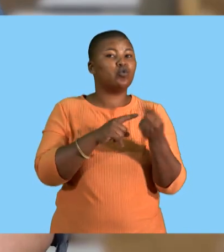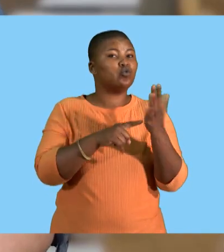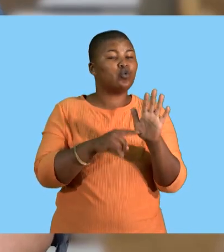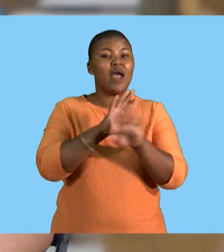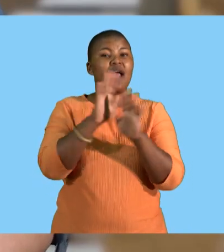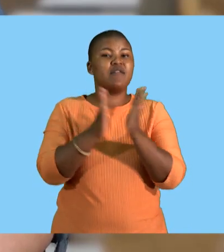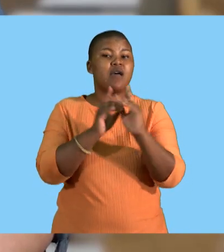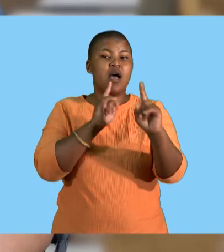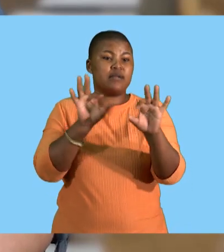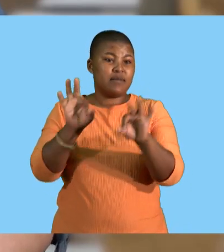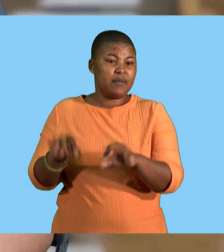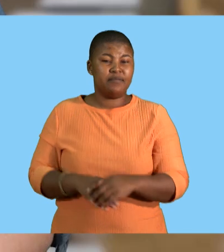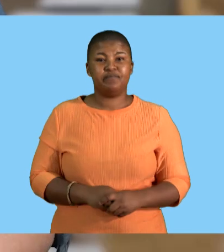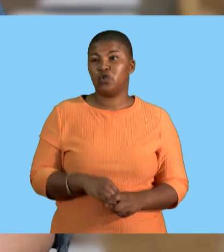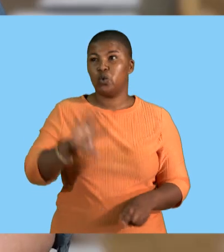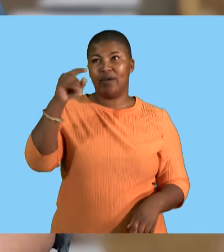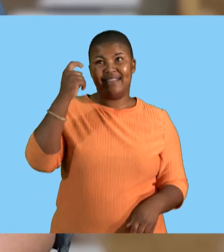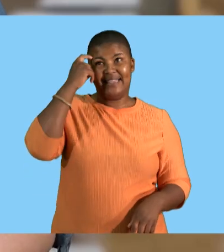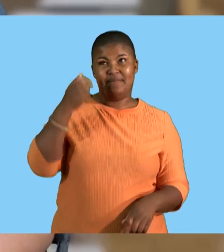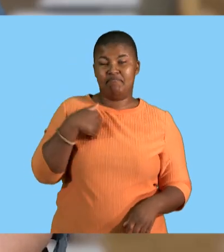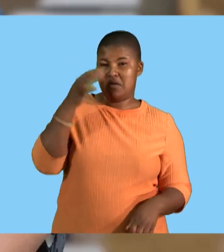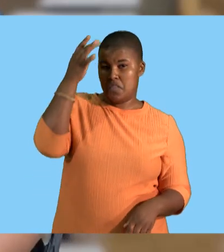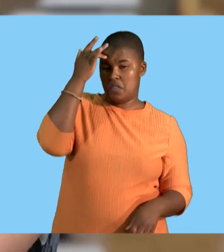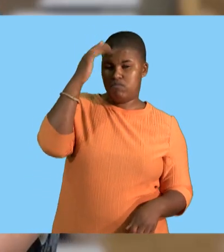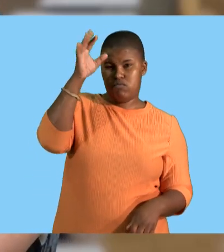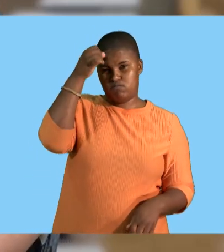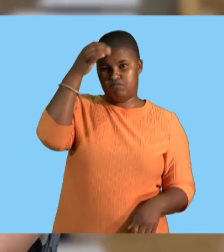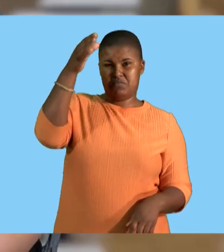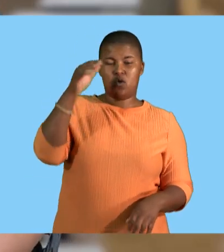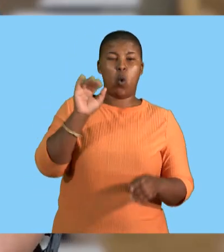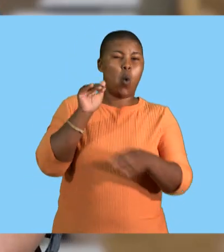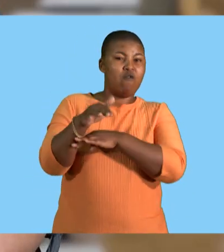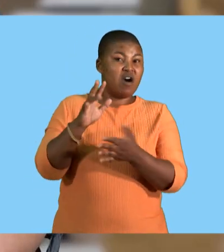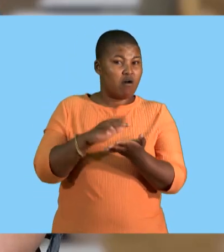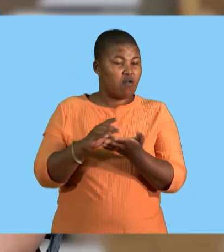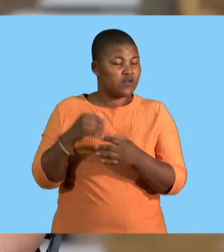exactly the answer. Do not think that you are smarter than a calculator.